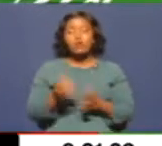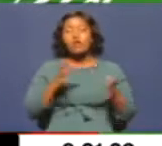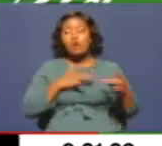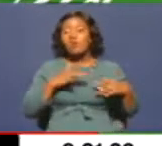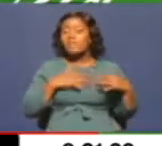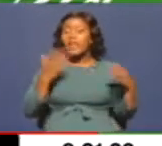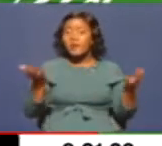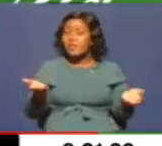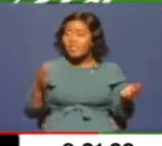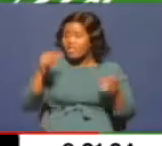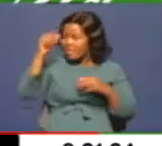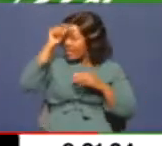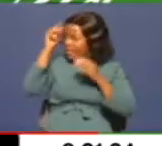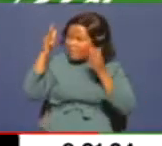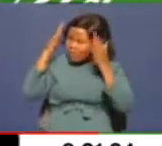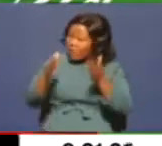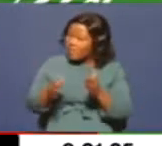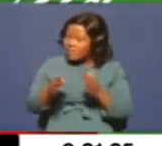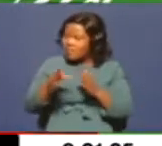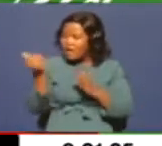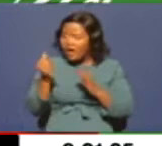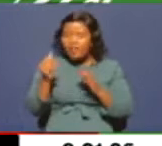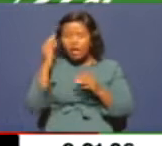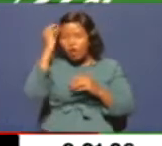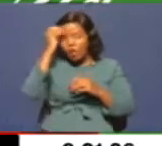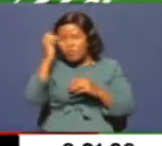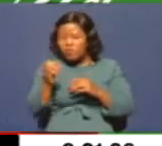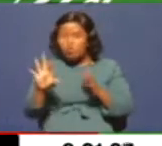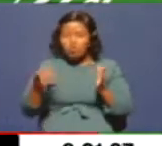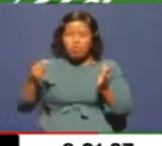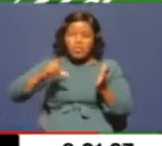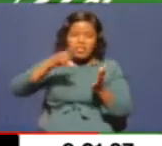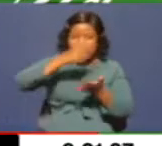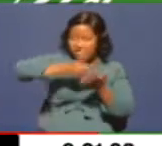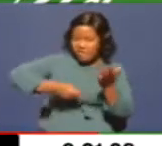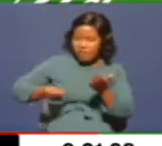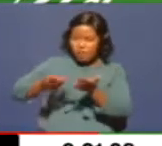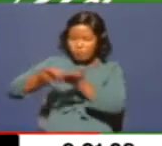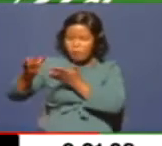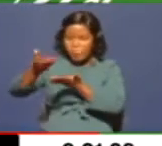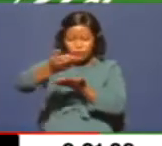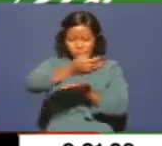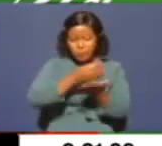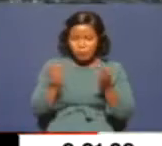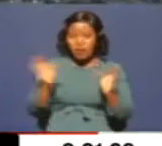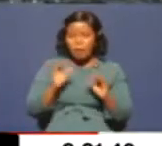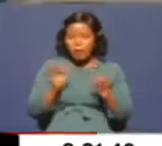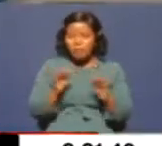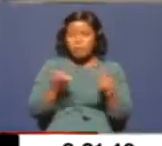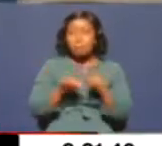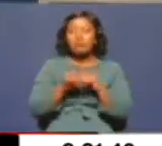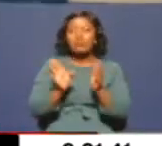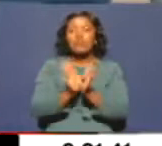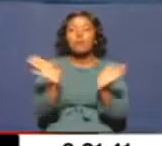looking at other options where it can improve revenue. And we are also looking at the state of public services here in Kenya.